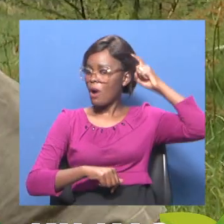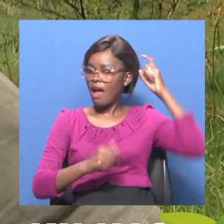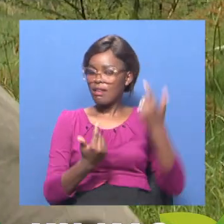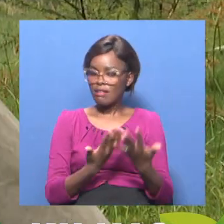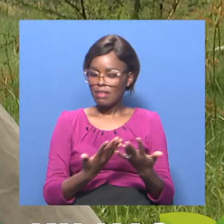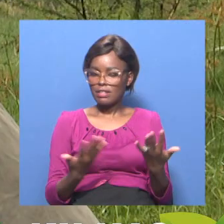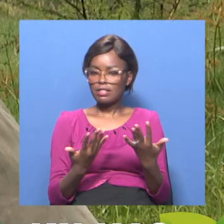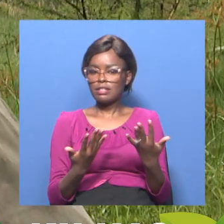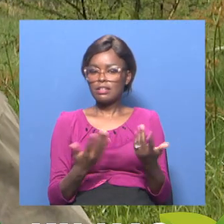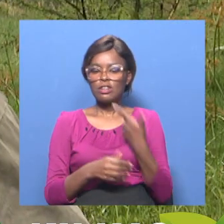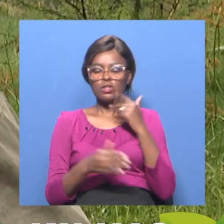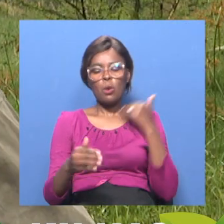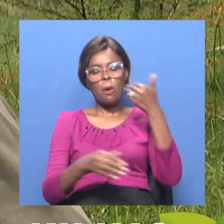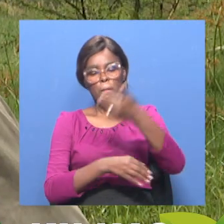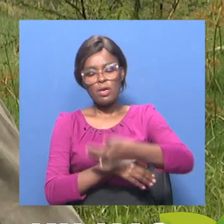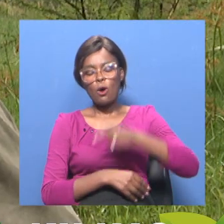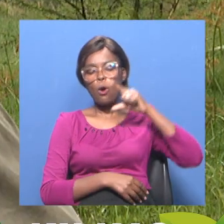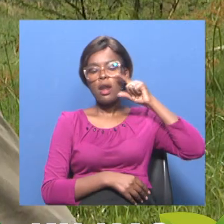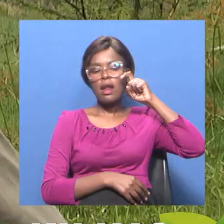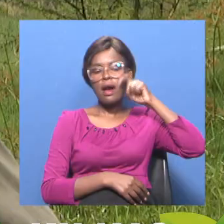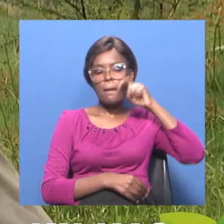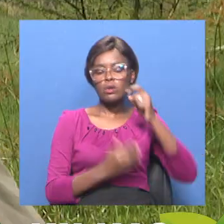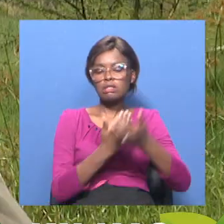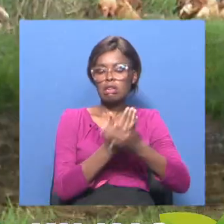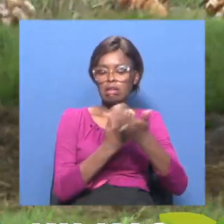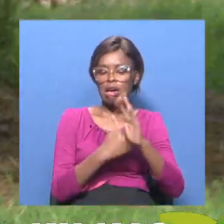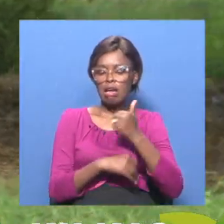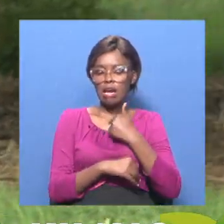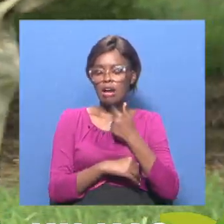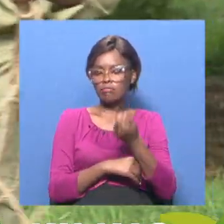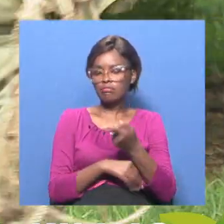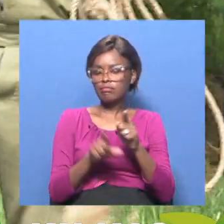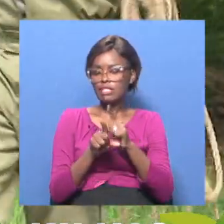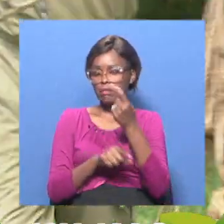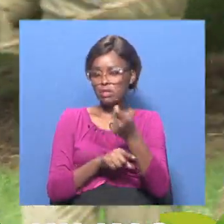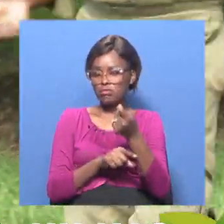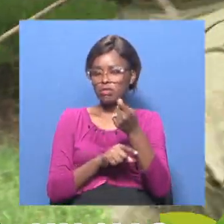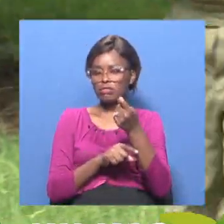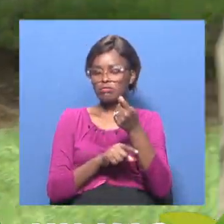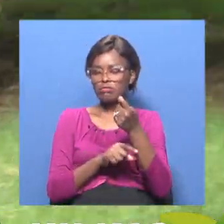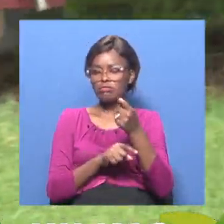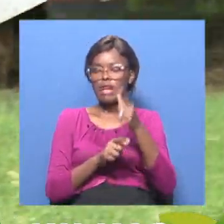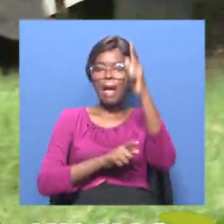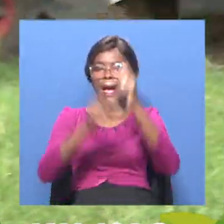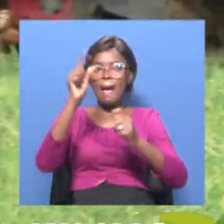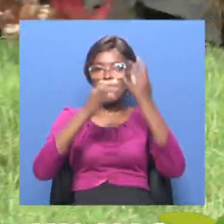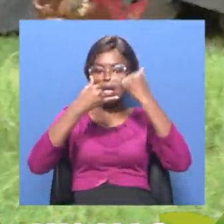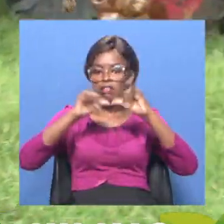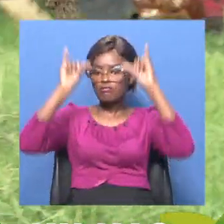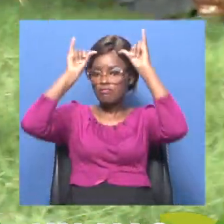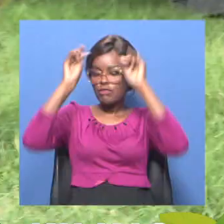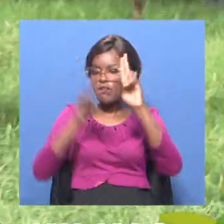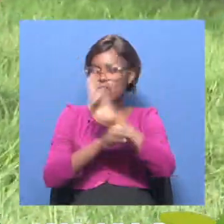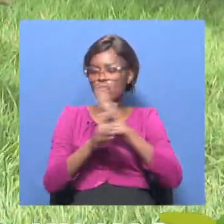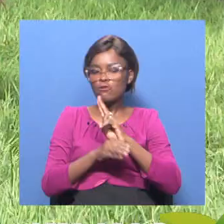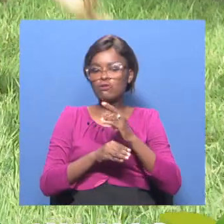So yeah, beyond the poultry, we have introduced a small dairy herd, which we use for supplying the